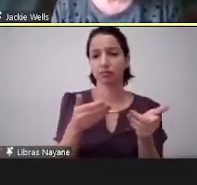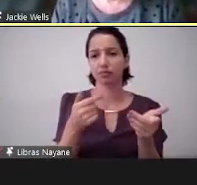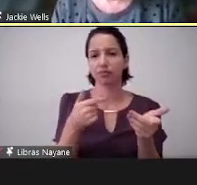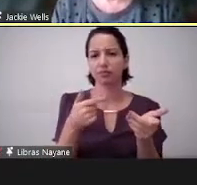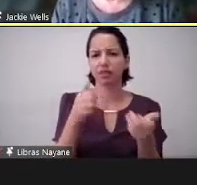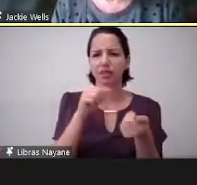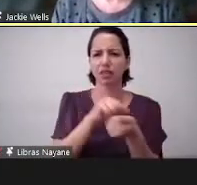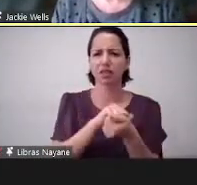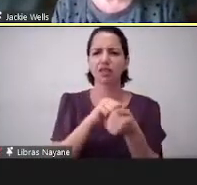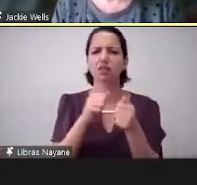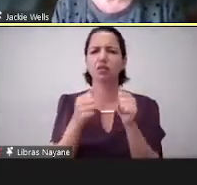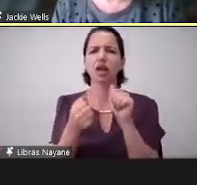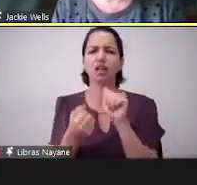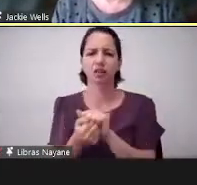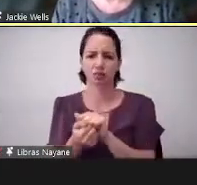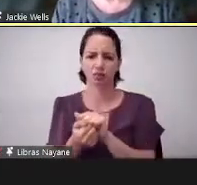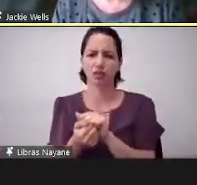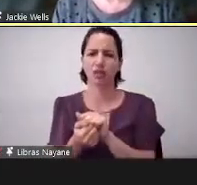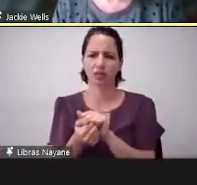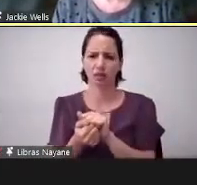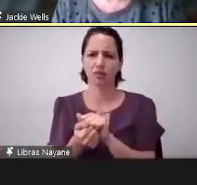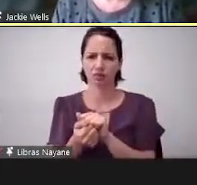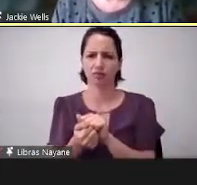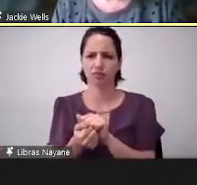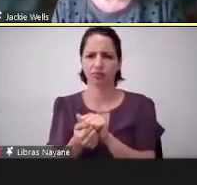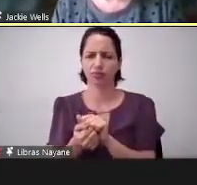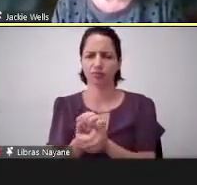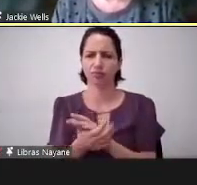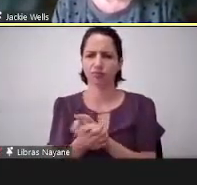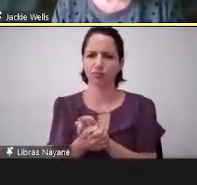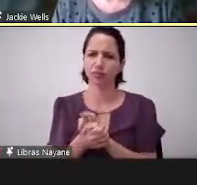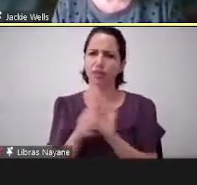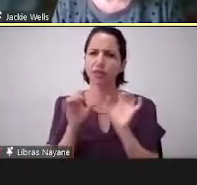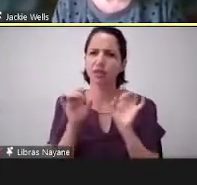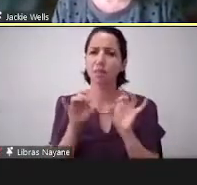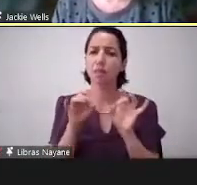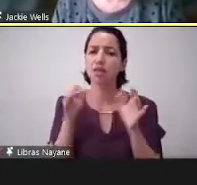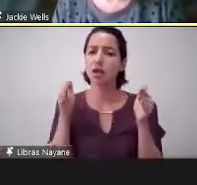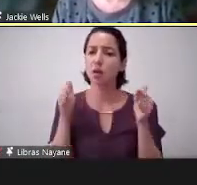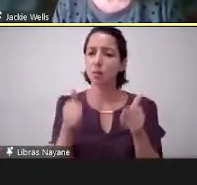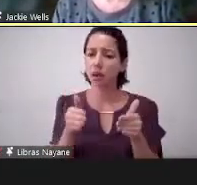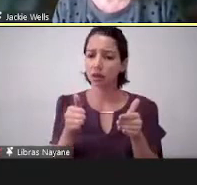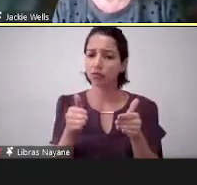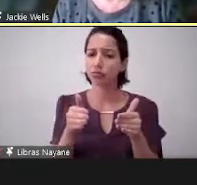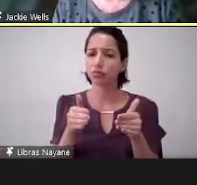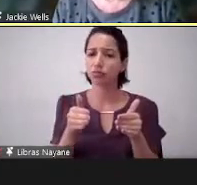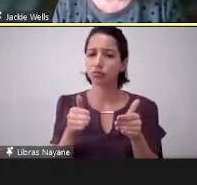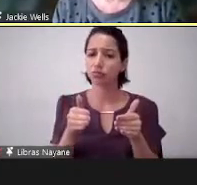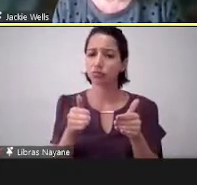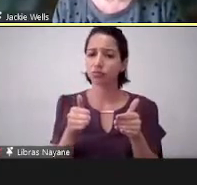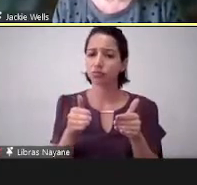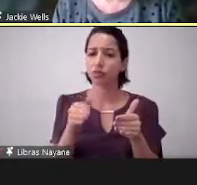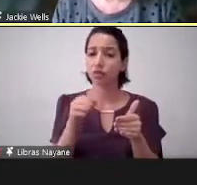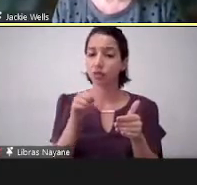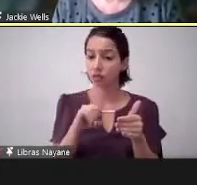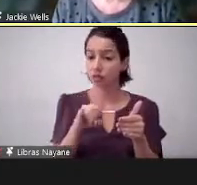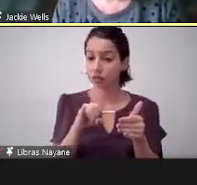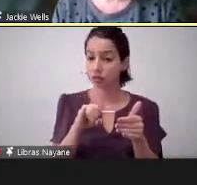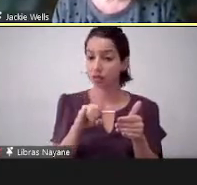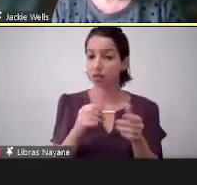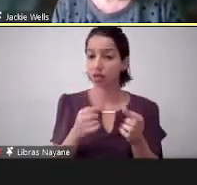retirement, and particularly if it taxes employer